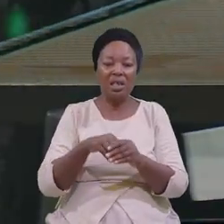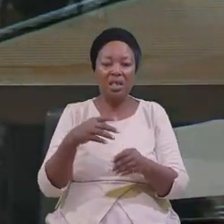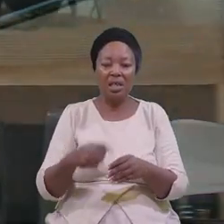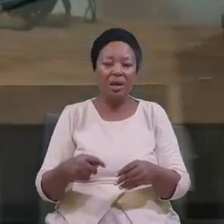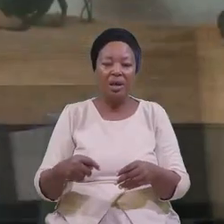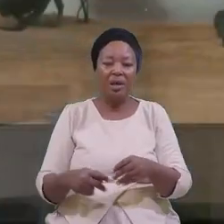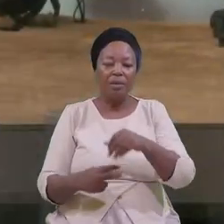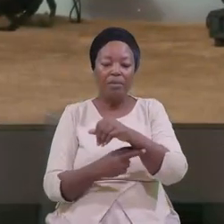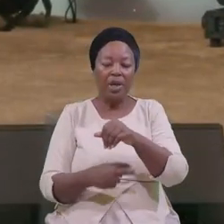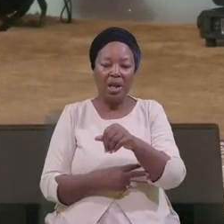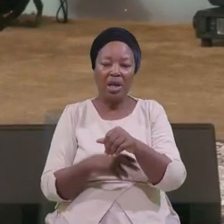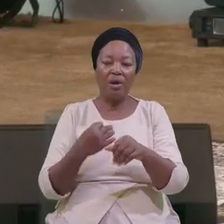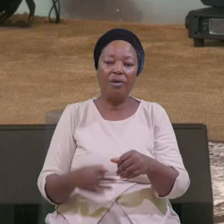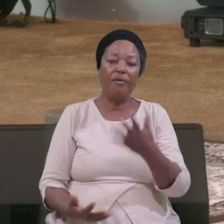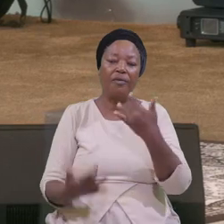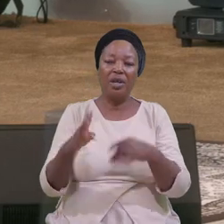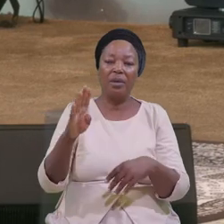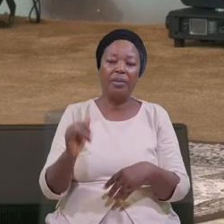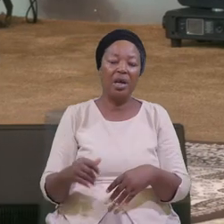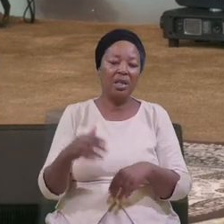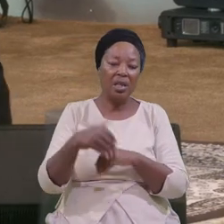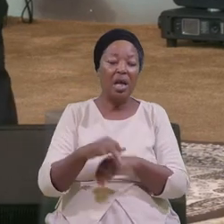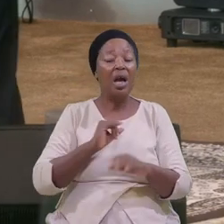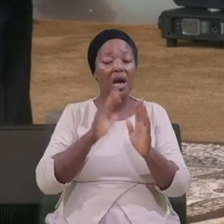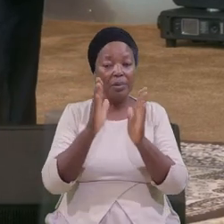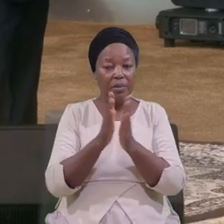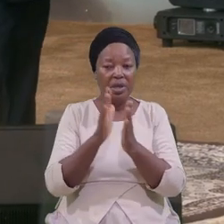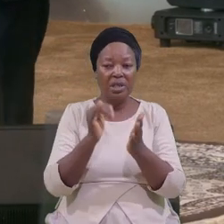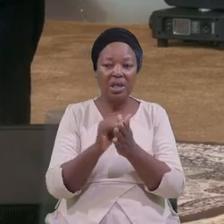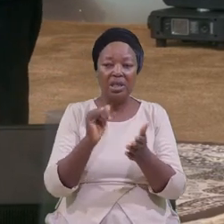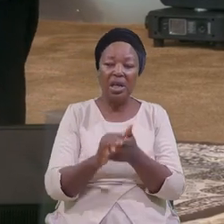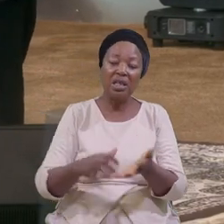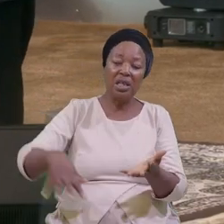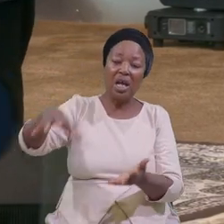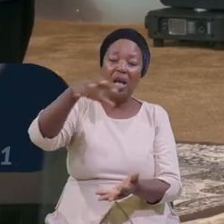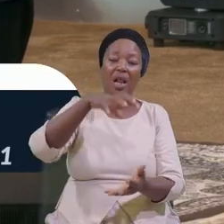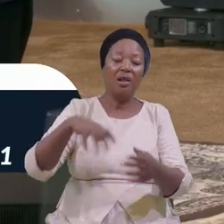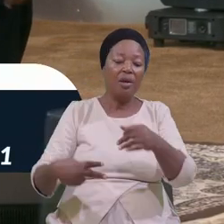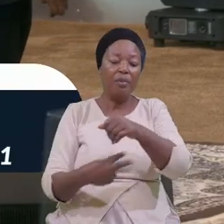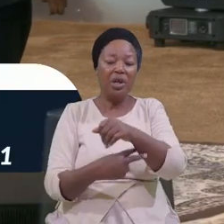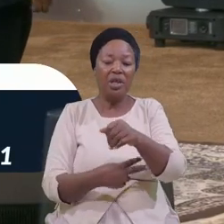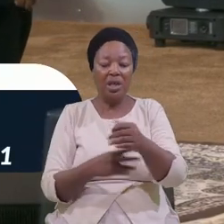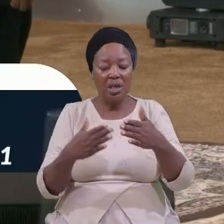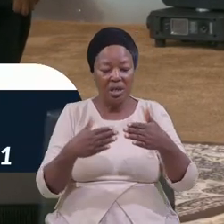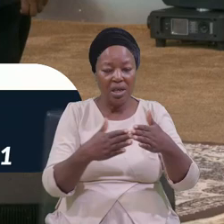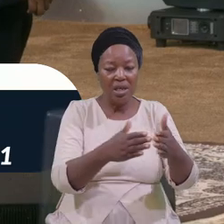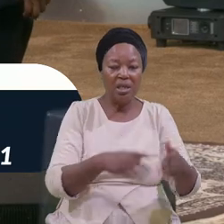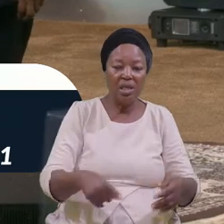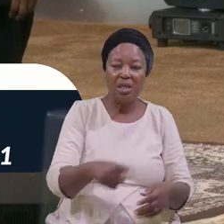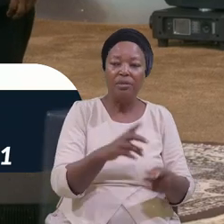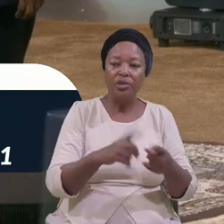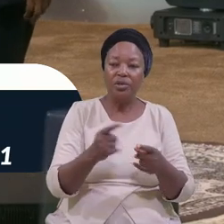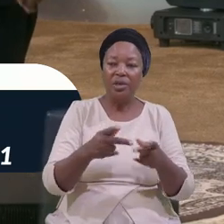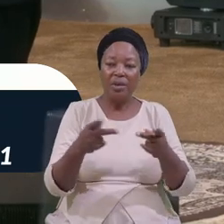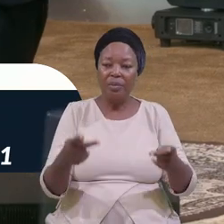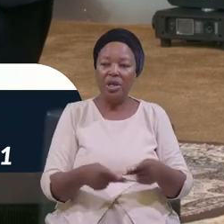fire by night. I pray that thou cloudy pillar guiding them to the